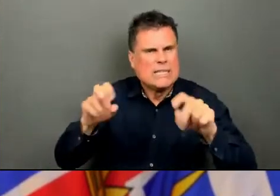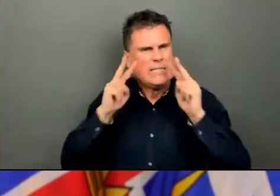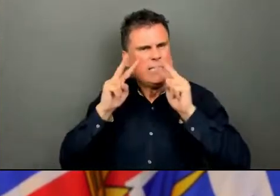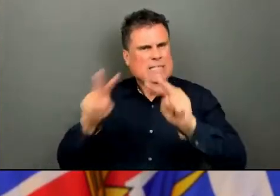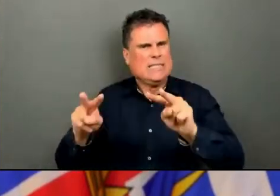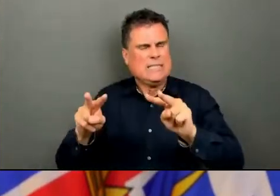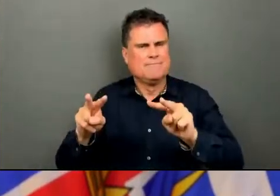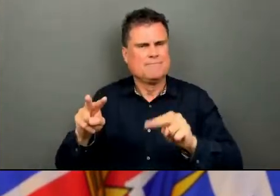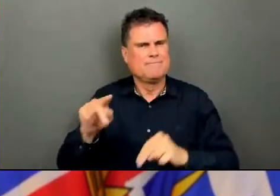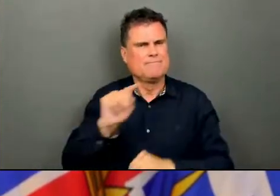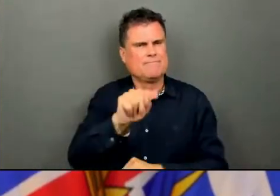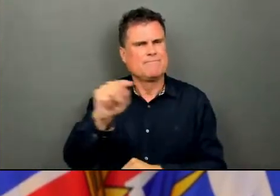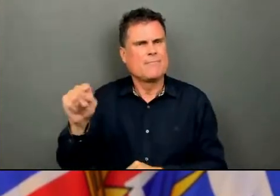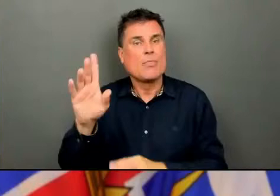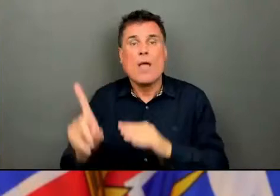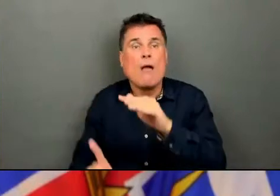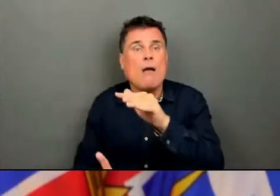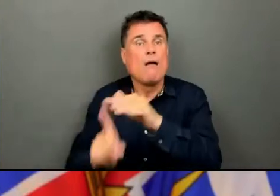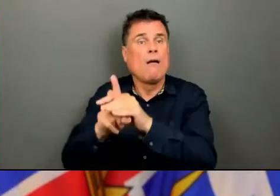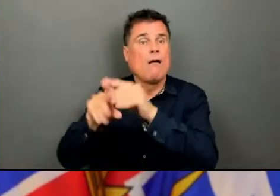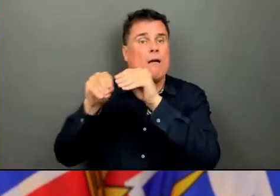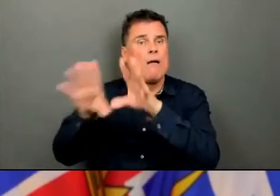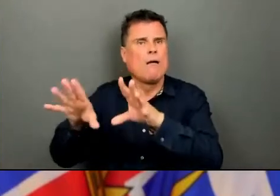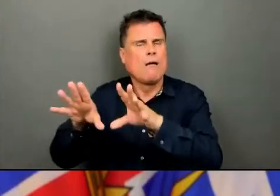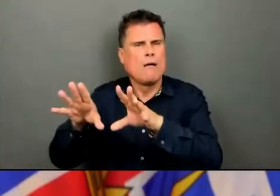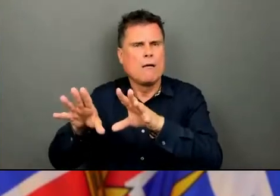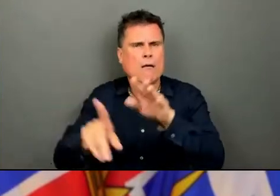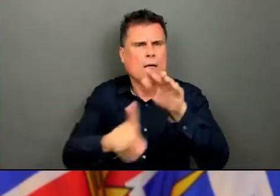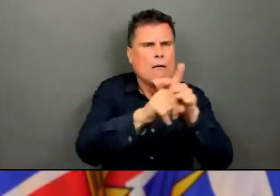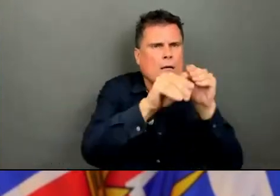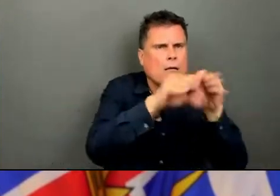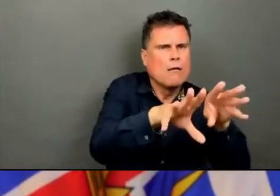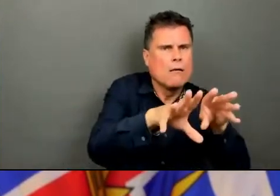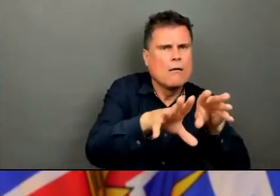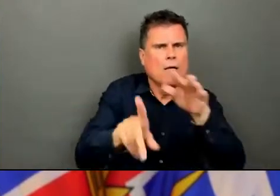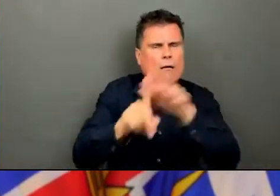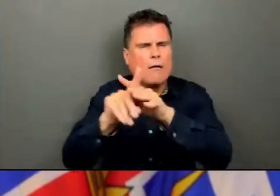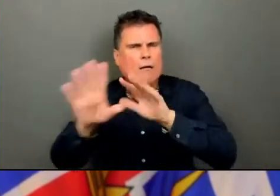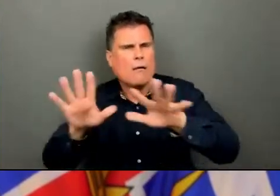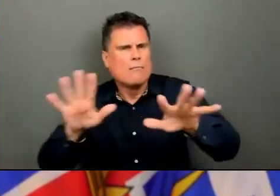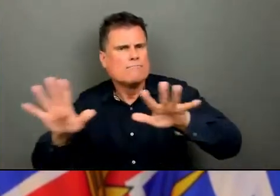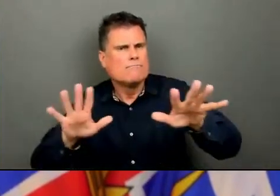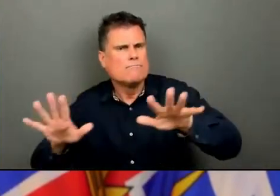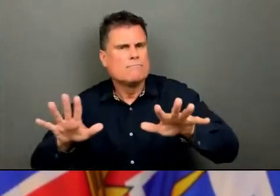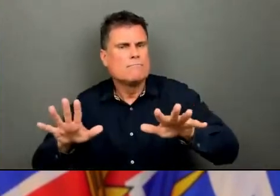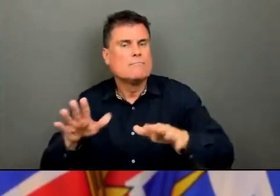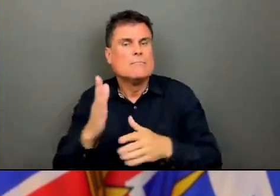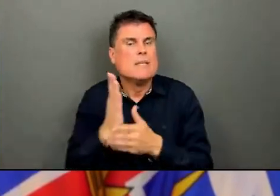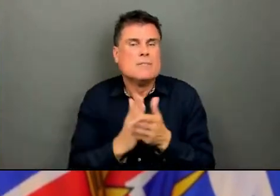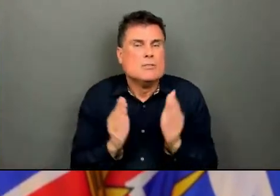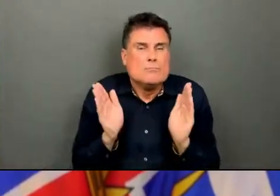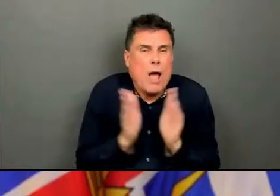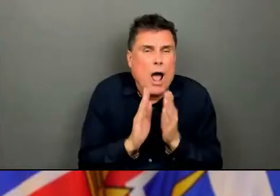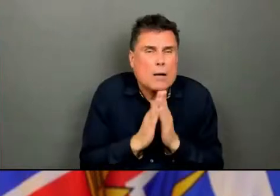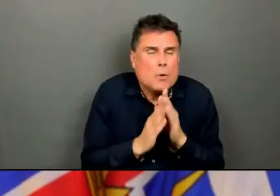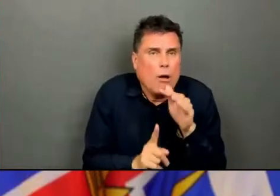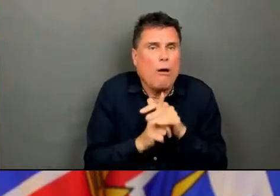moving around. And it's clusters of cases that that happen in smaller communities get transmission. The